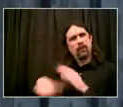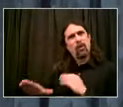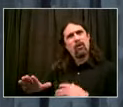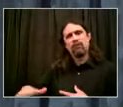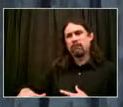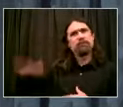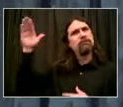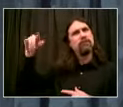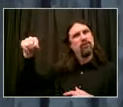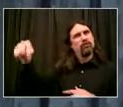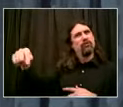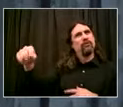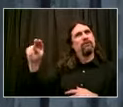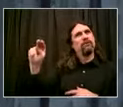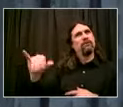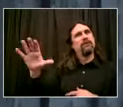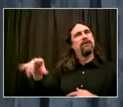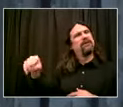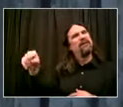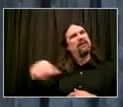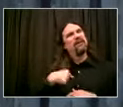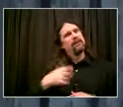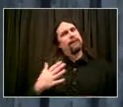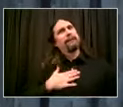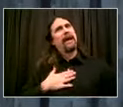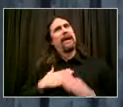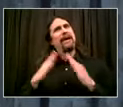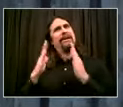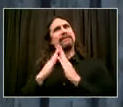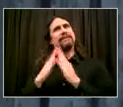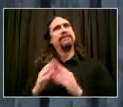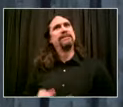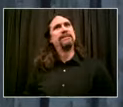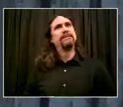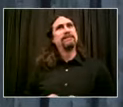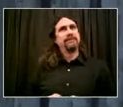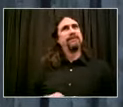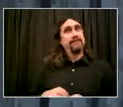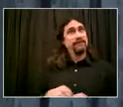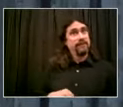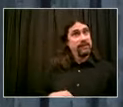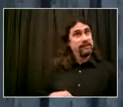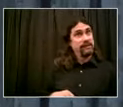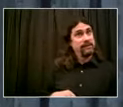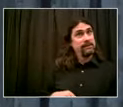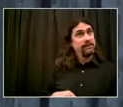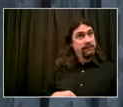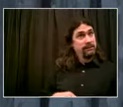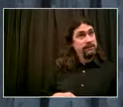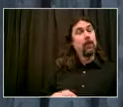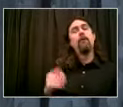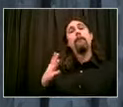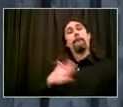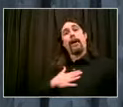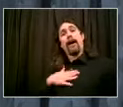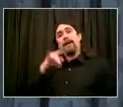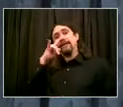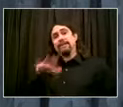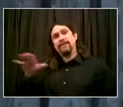I'll be damned if we don't lead the greatest, strongest, fairest recovery you've ever seen. That's what my mission